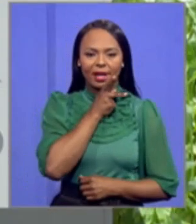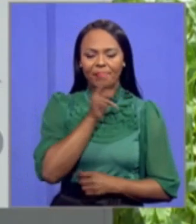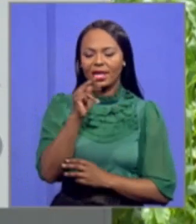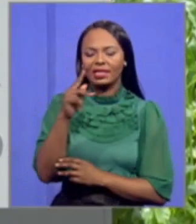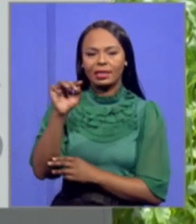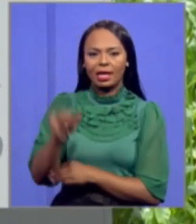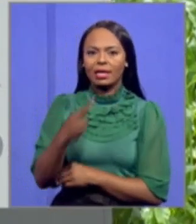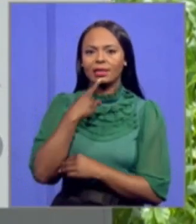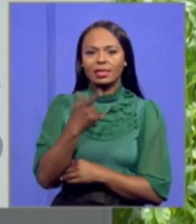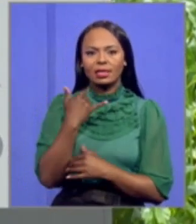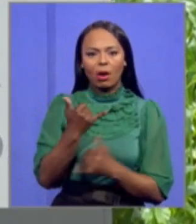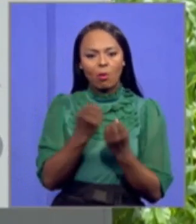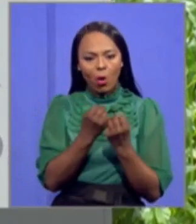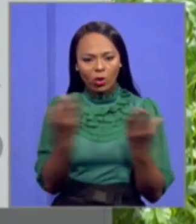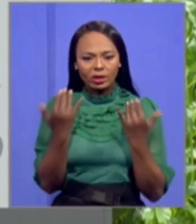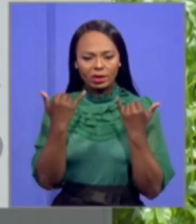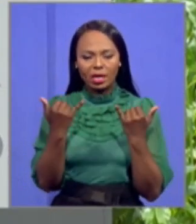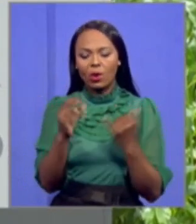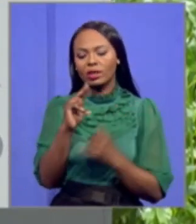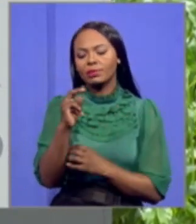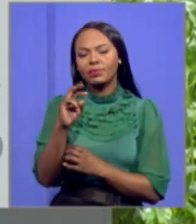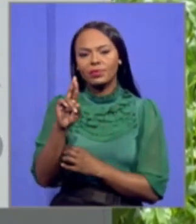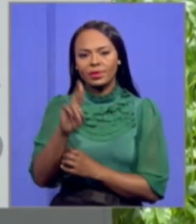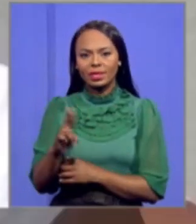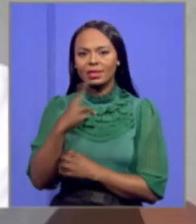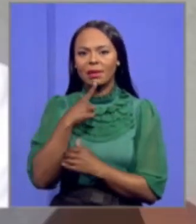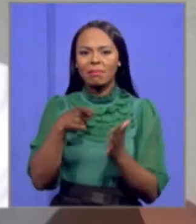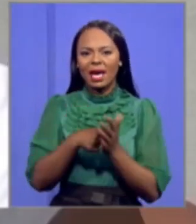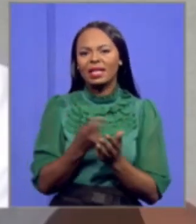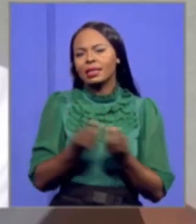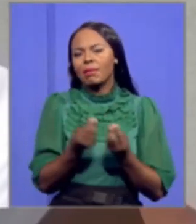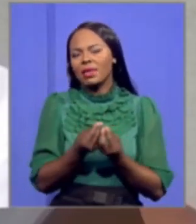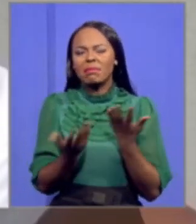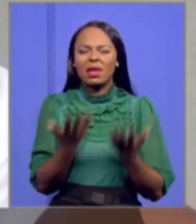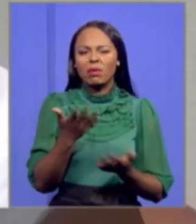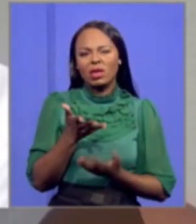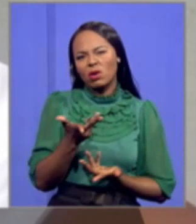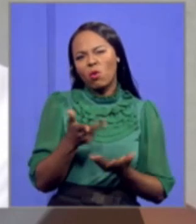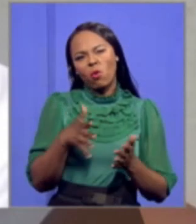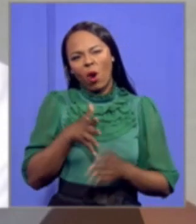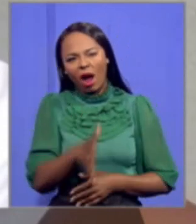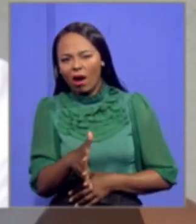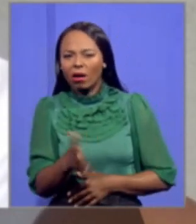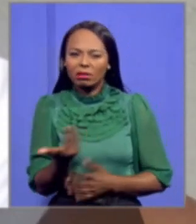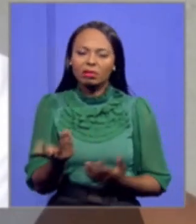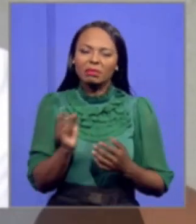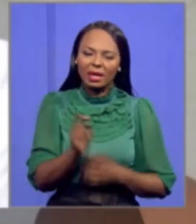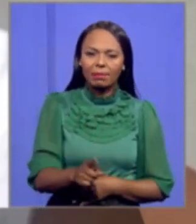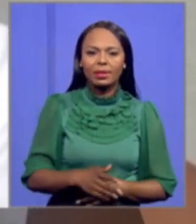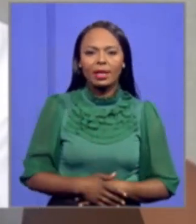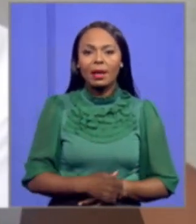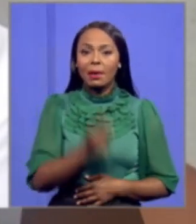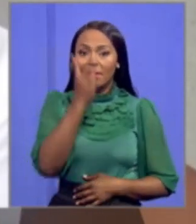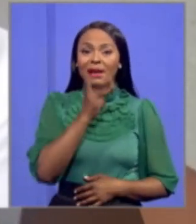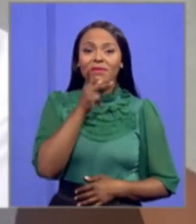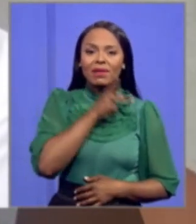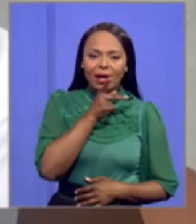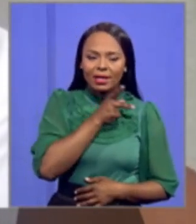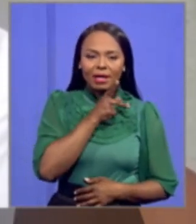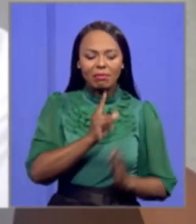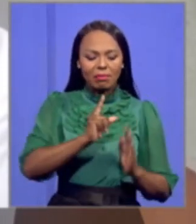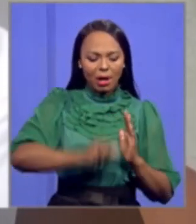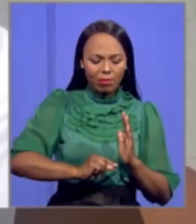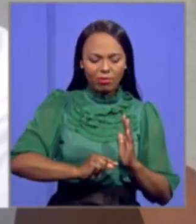madi a bona le go reka fela tse di tlhokegang. The draw card for Black Friday is the discounts that are offered by the